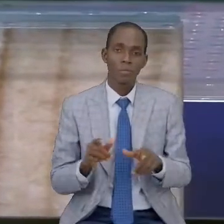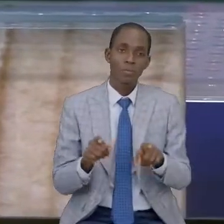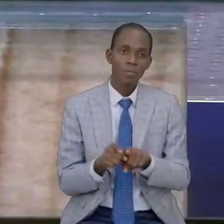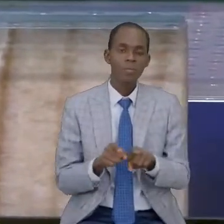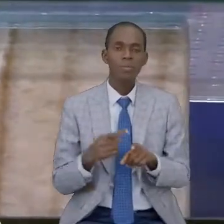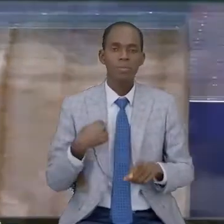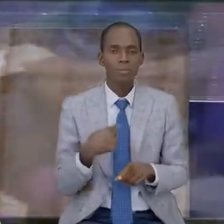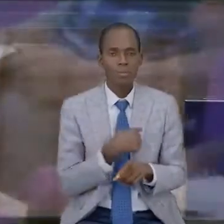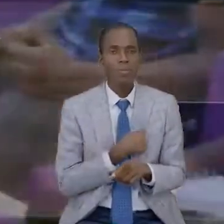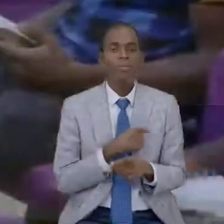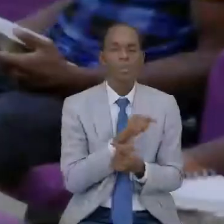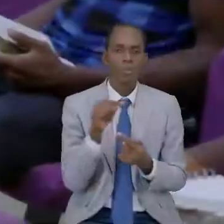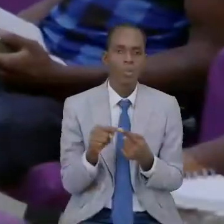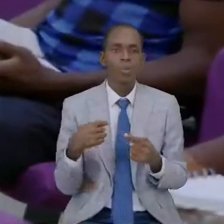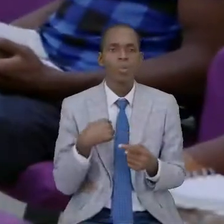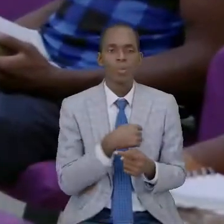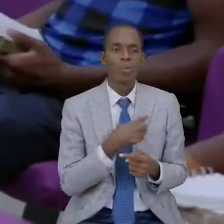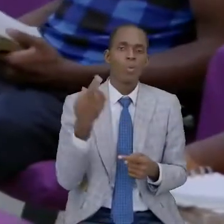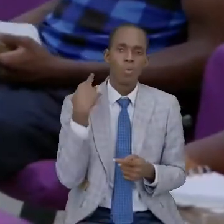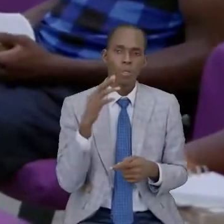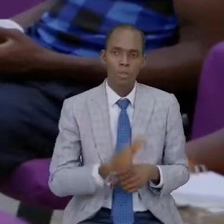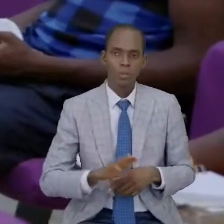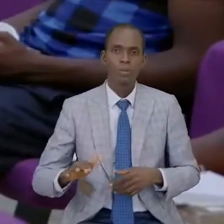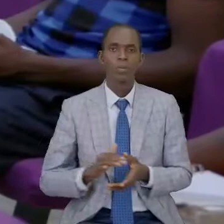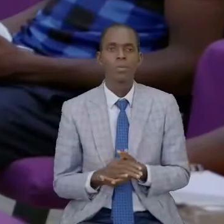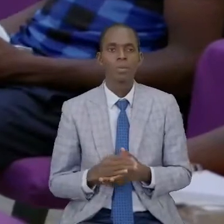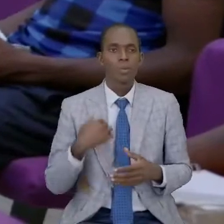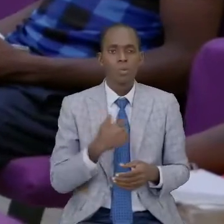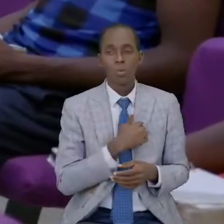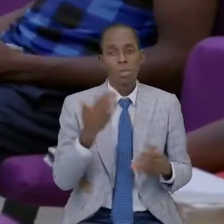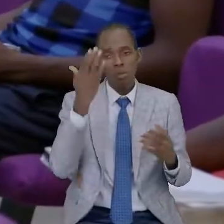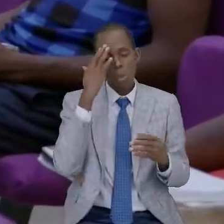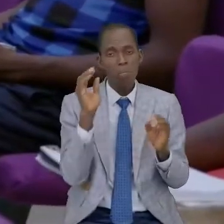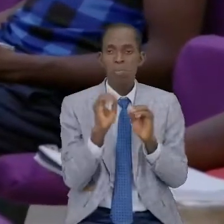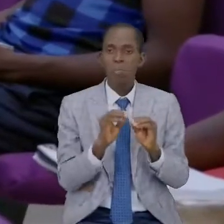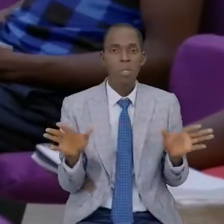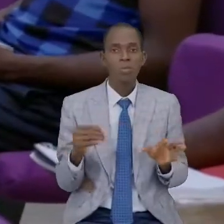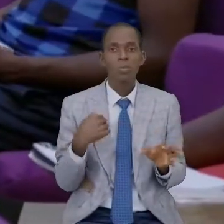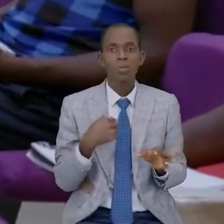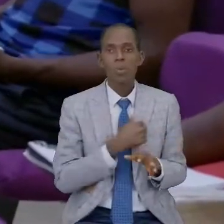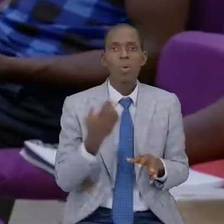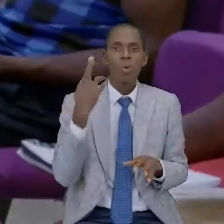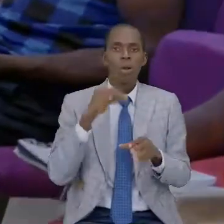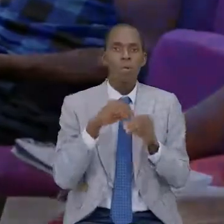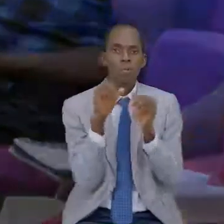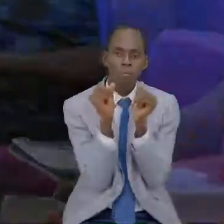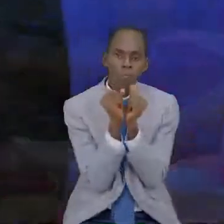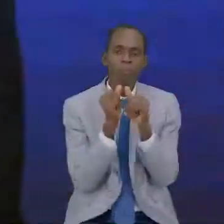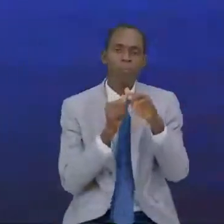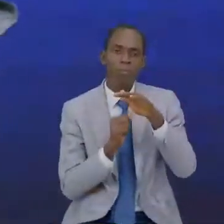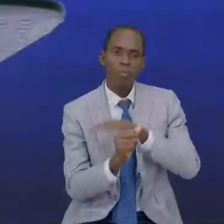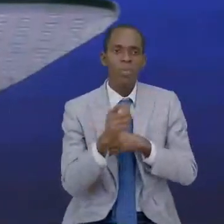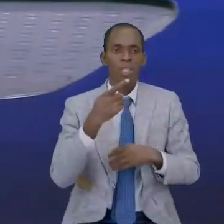so we, when we were children, and we knew next to nothing, we were in bondage under